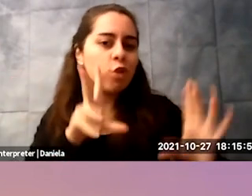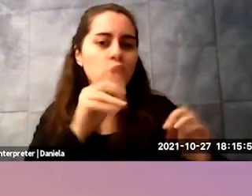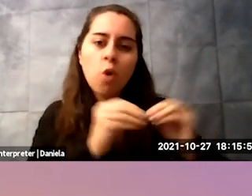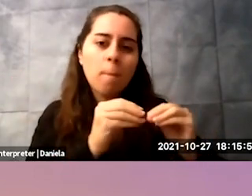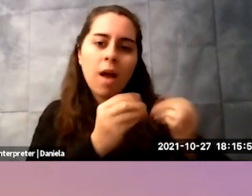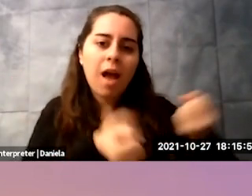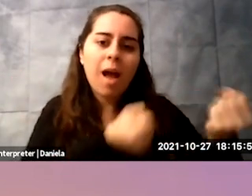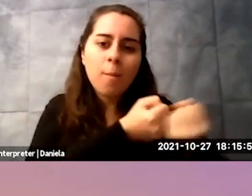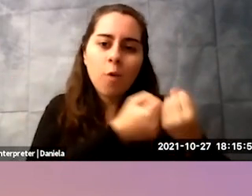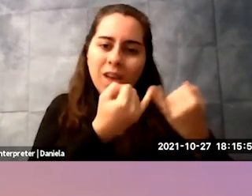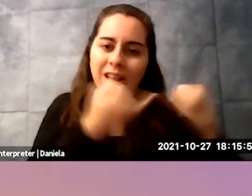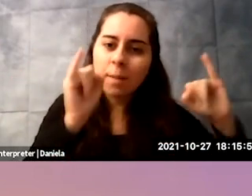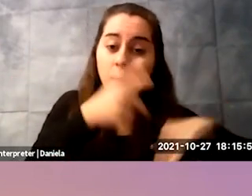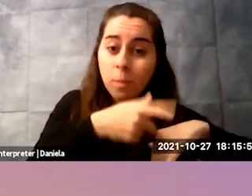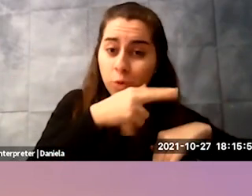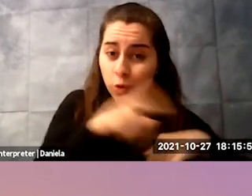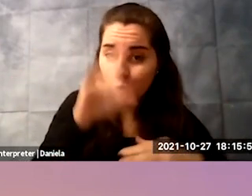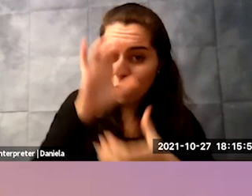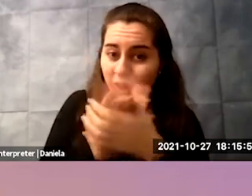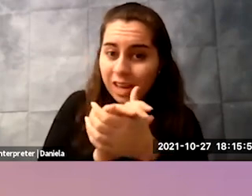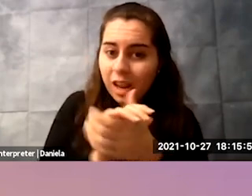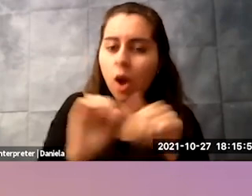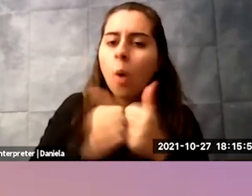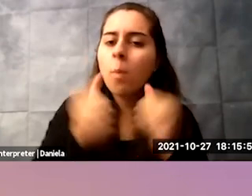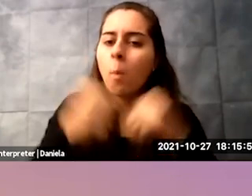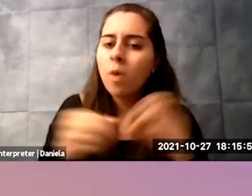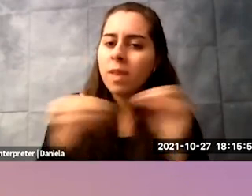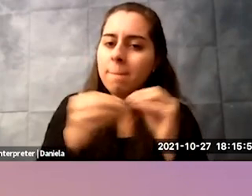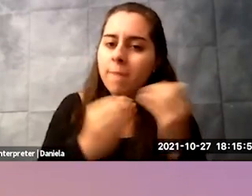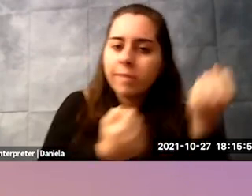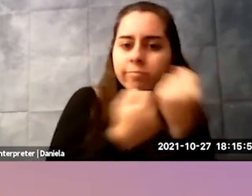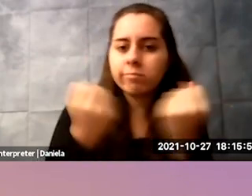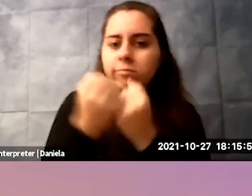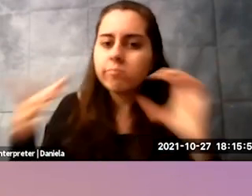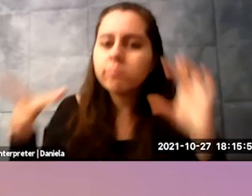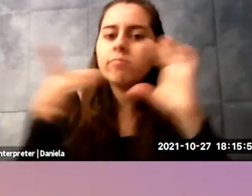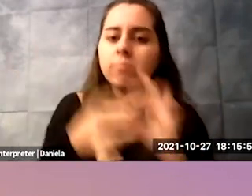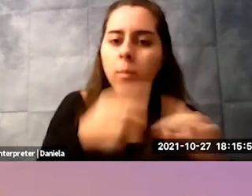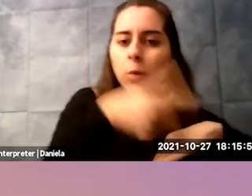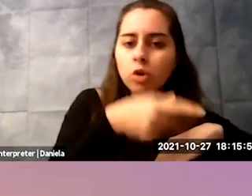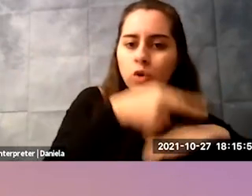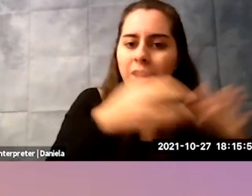no, how do you think we can build more links of solidarity between Puerto Ricans and African Americans?